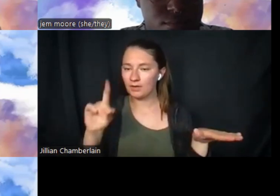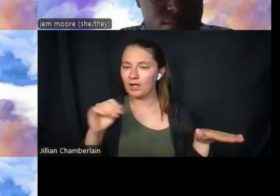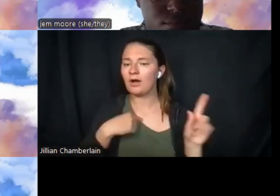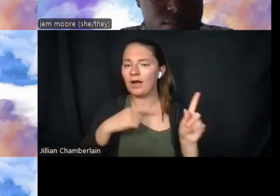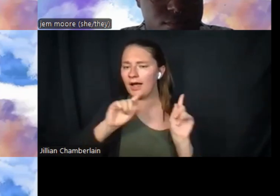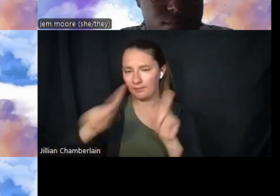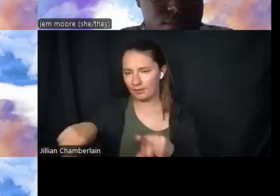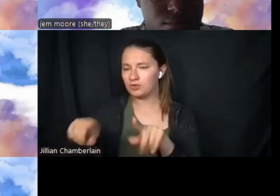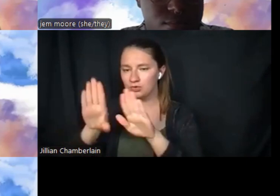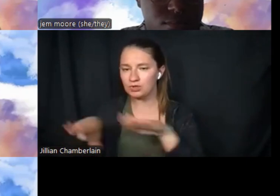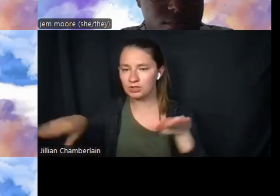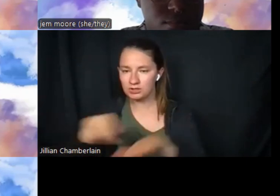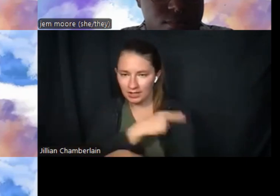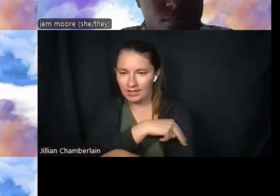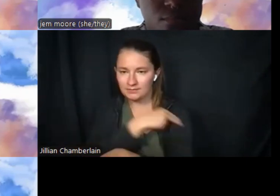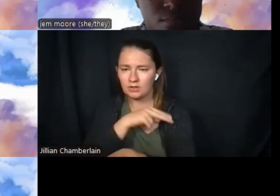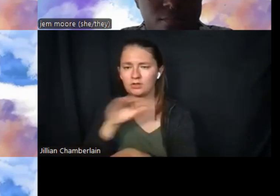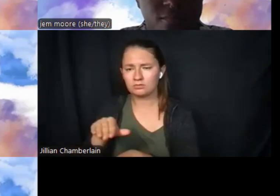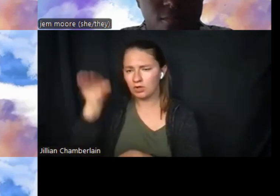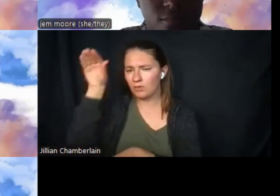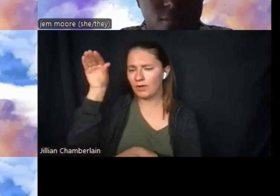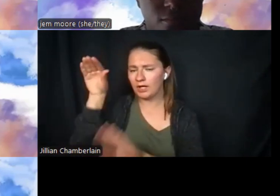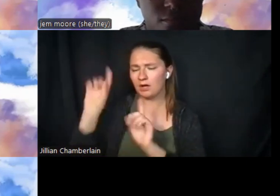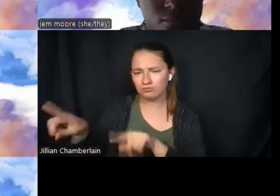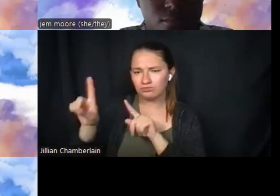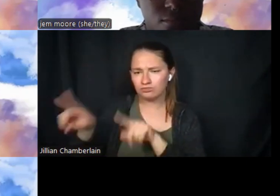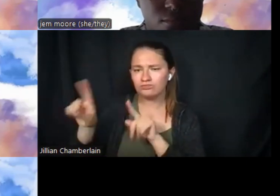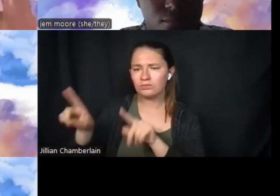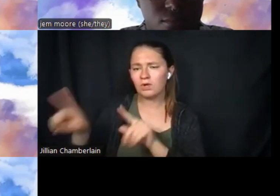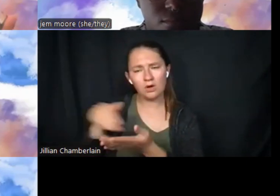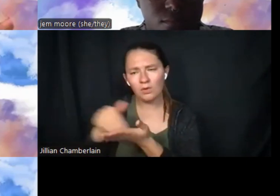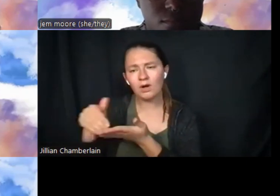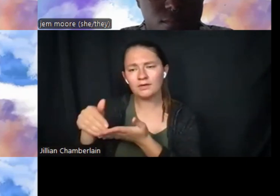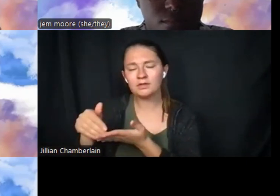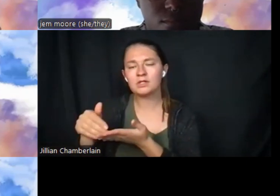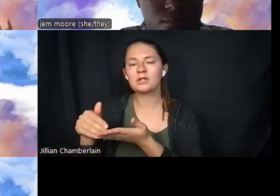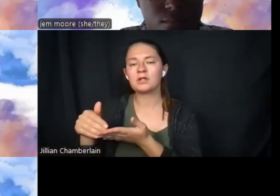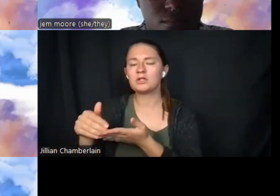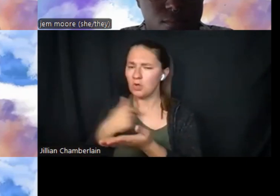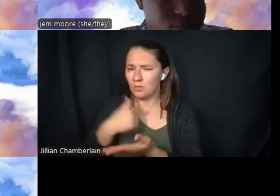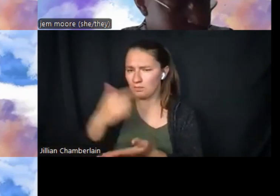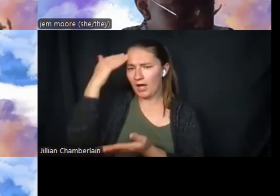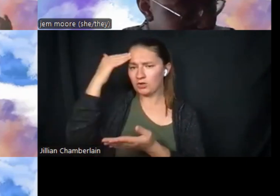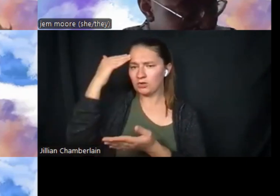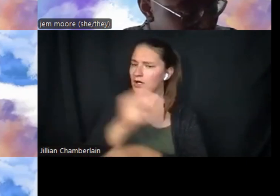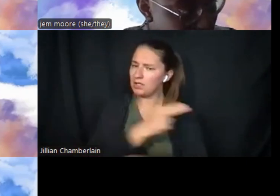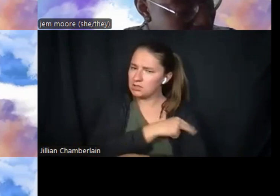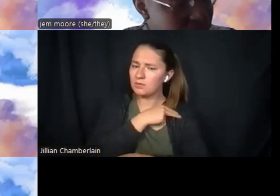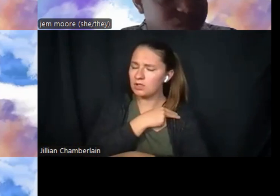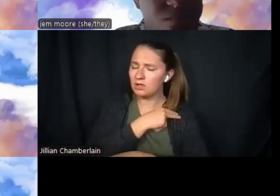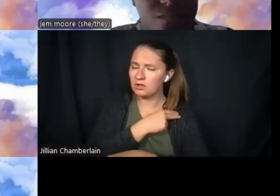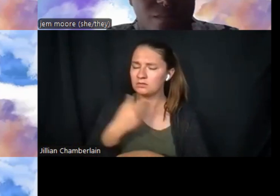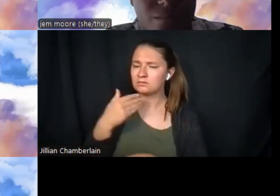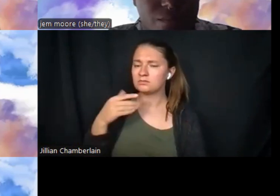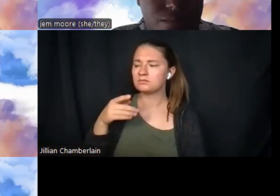Hospital, growing up. And so I was like familiar. I had